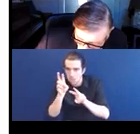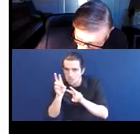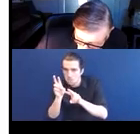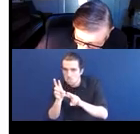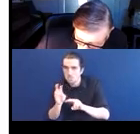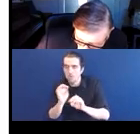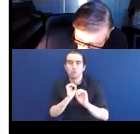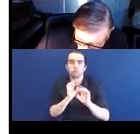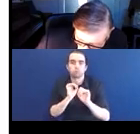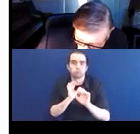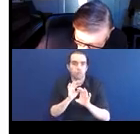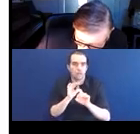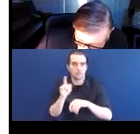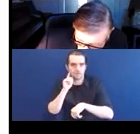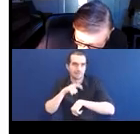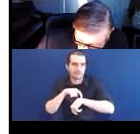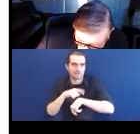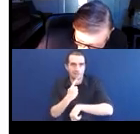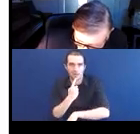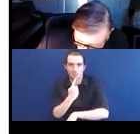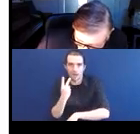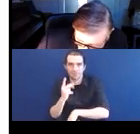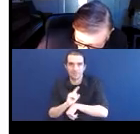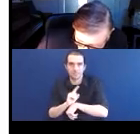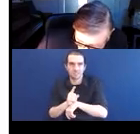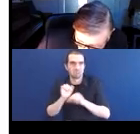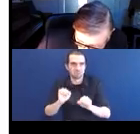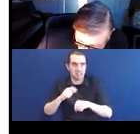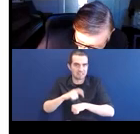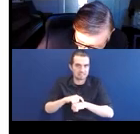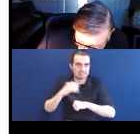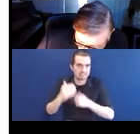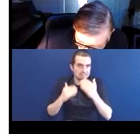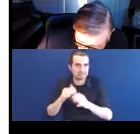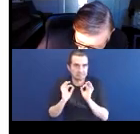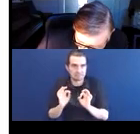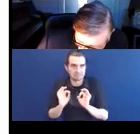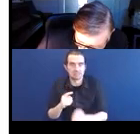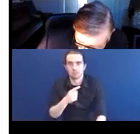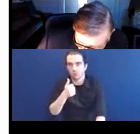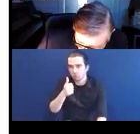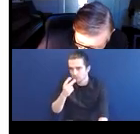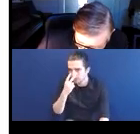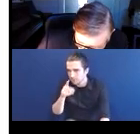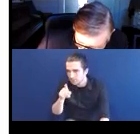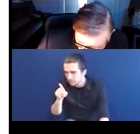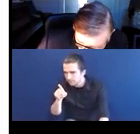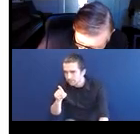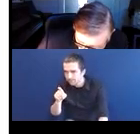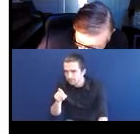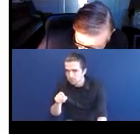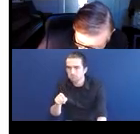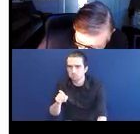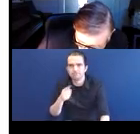generally, but take the 5% quota for employment provided for in the Prohibition Act